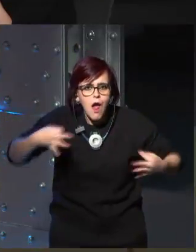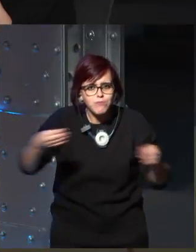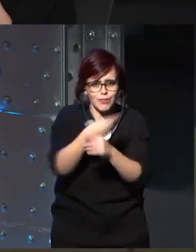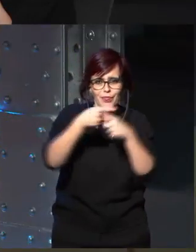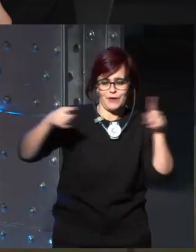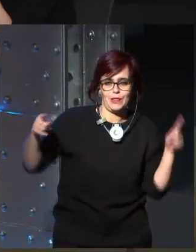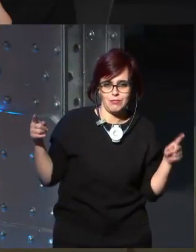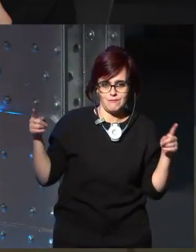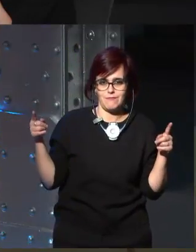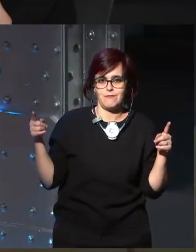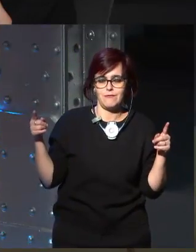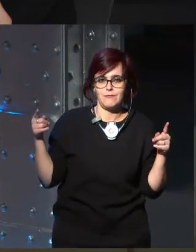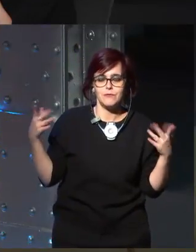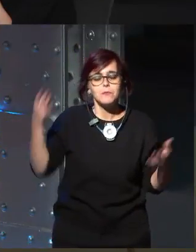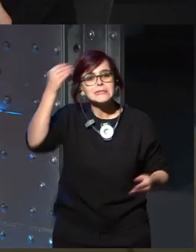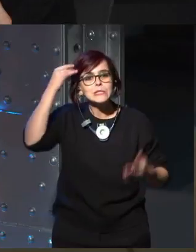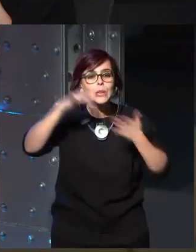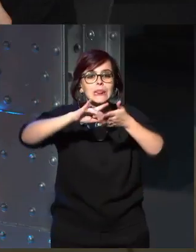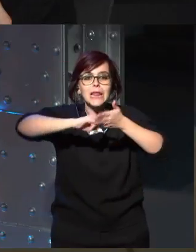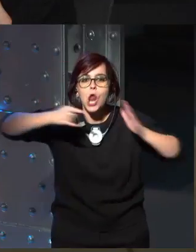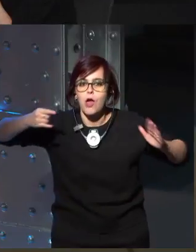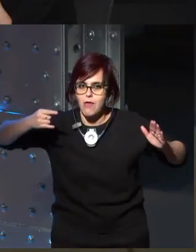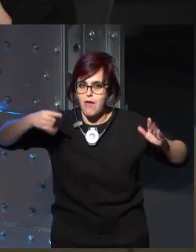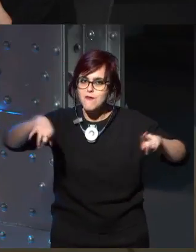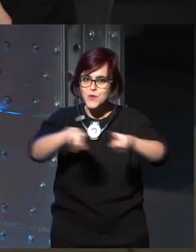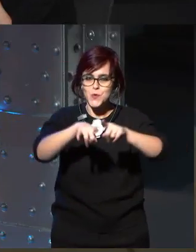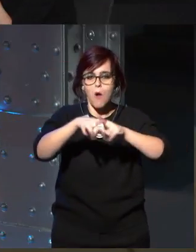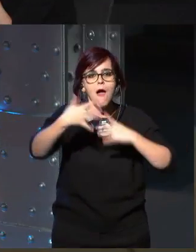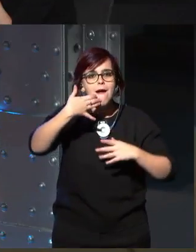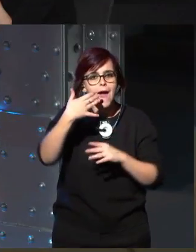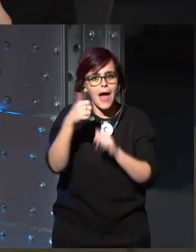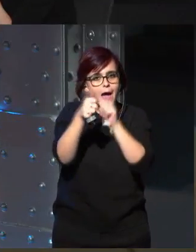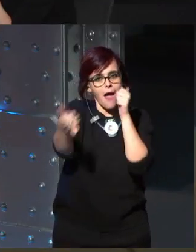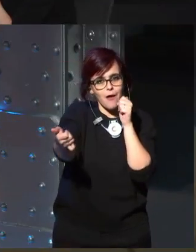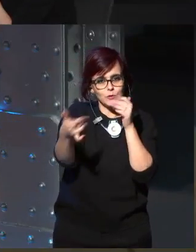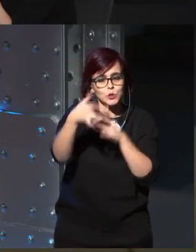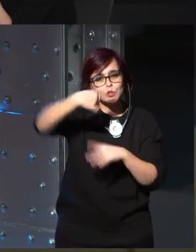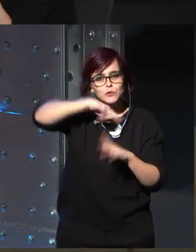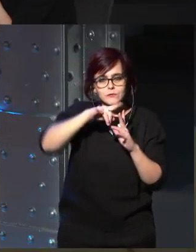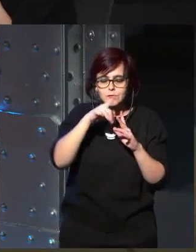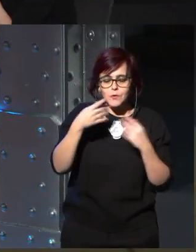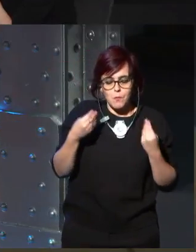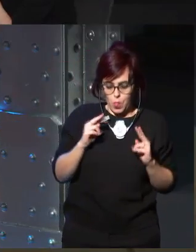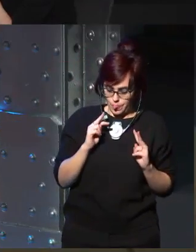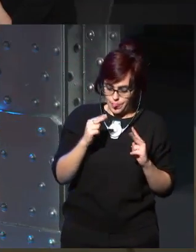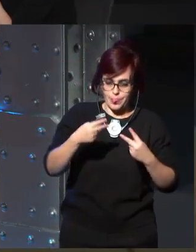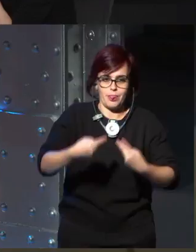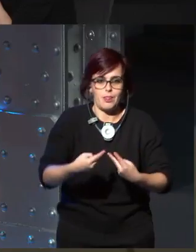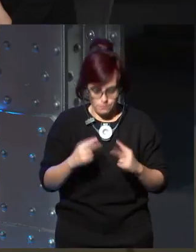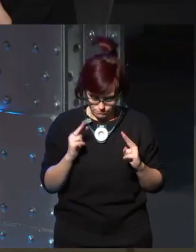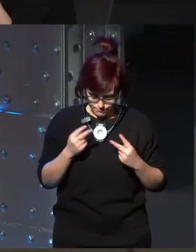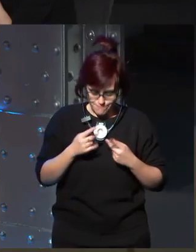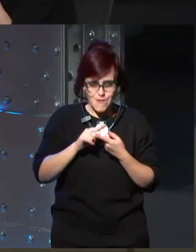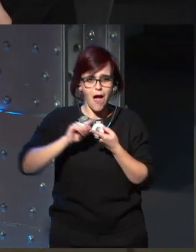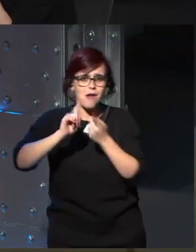that as being an example of us changing what we are, because we started to look for things that we didn't care so